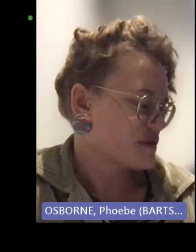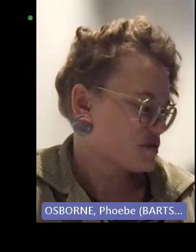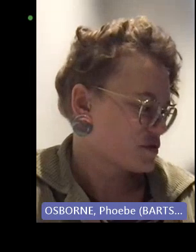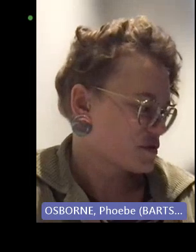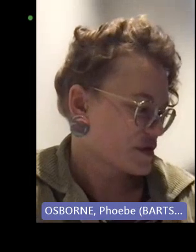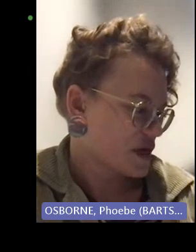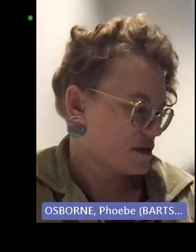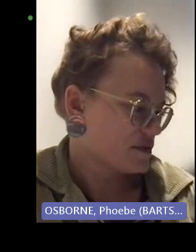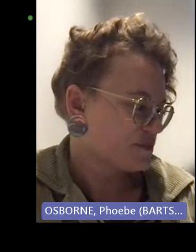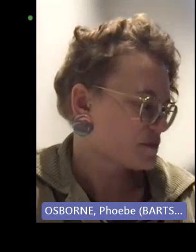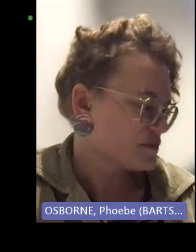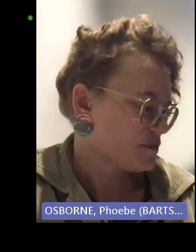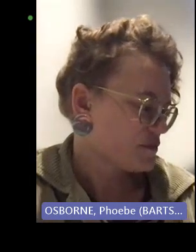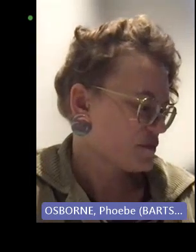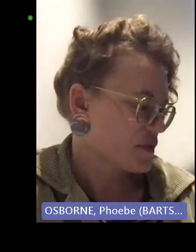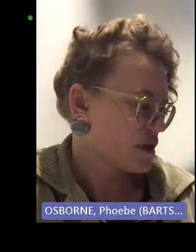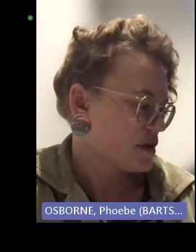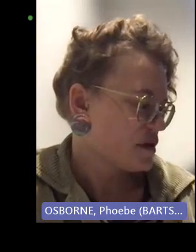And let's go to a different story.